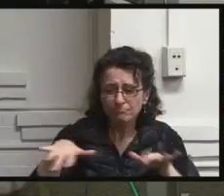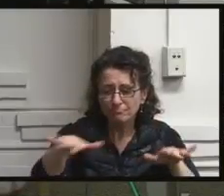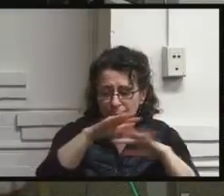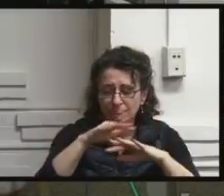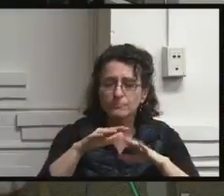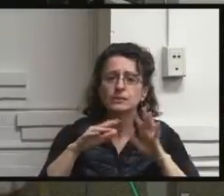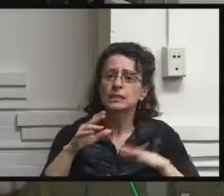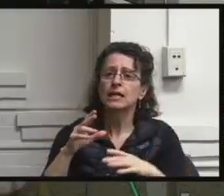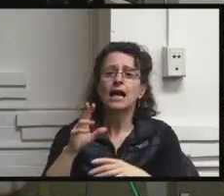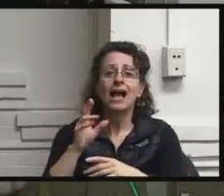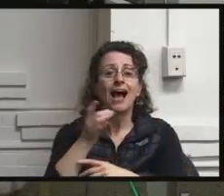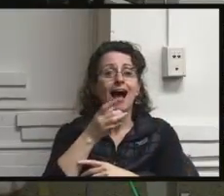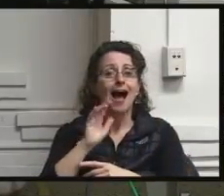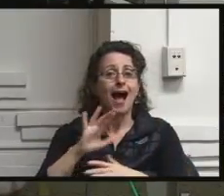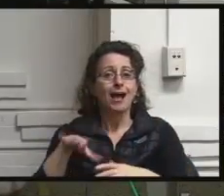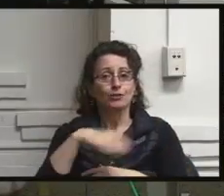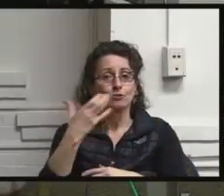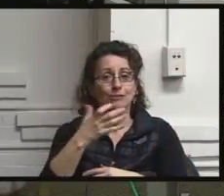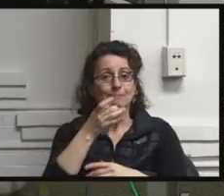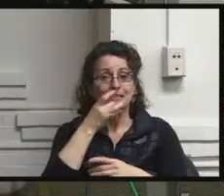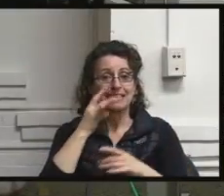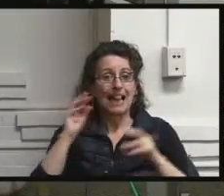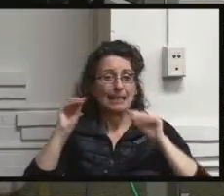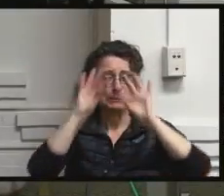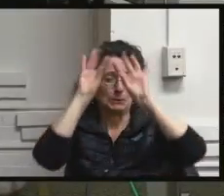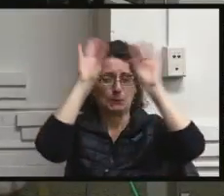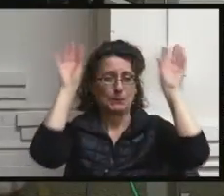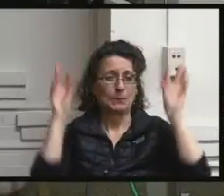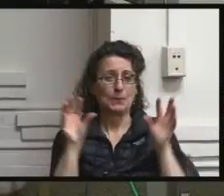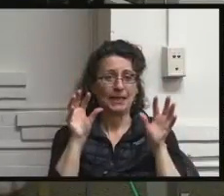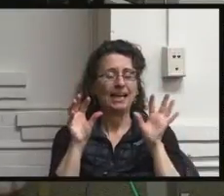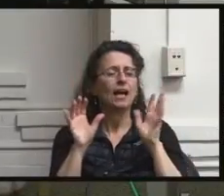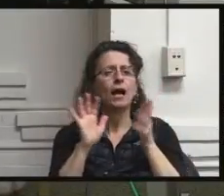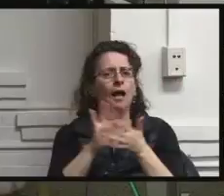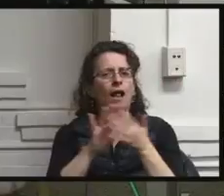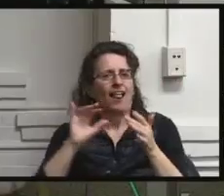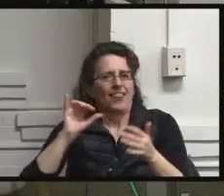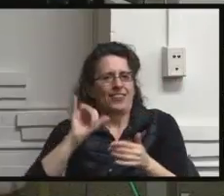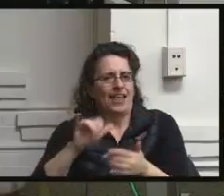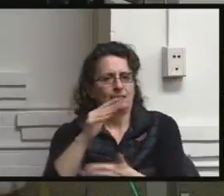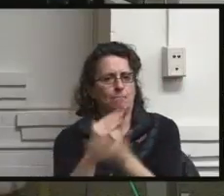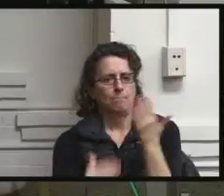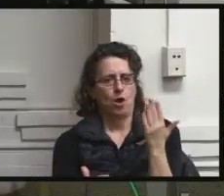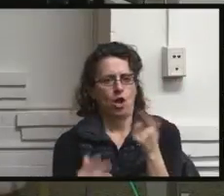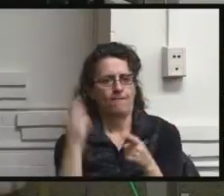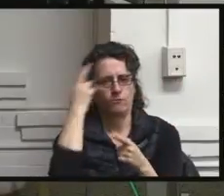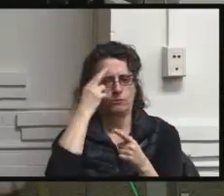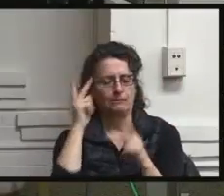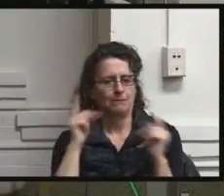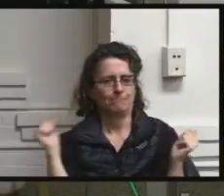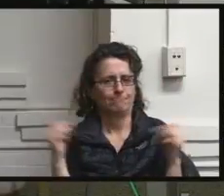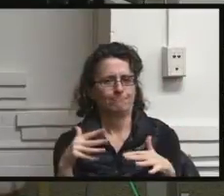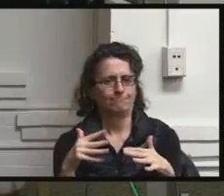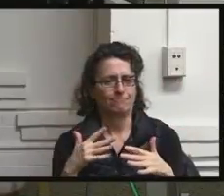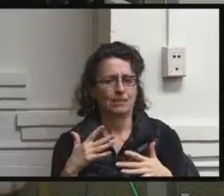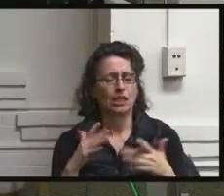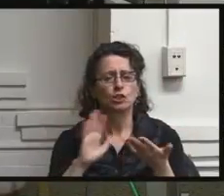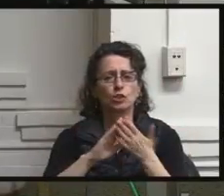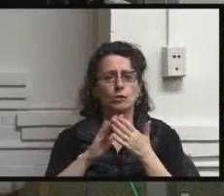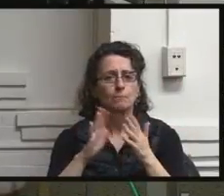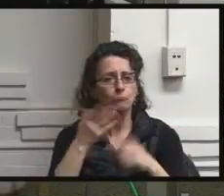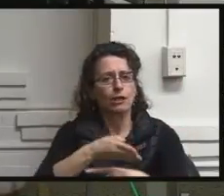Not all of it, but I believe that we are a part of it. Because the feedback that I'm getting from what we're doing